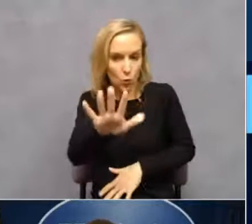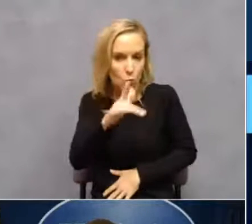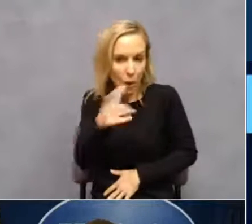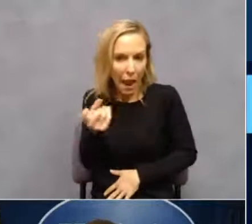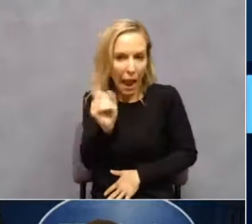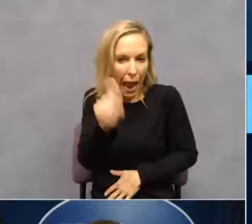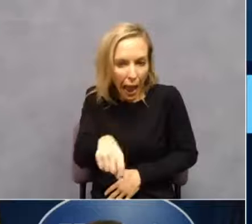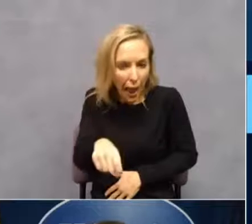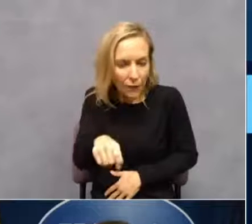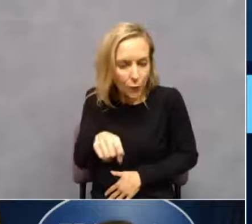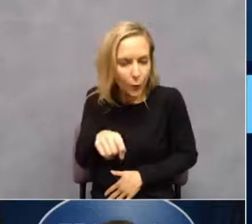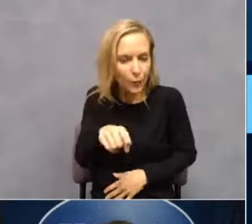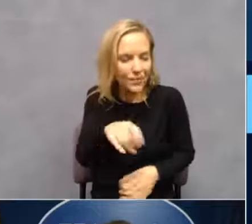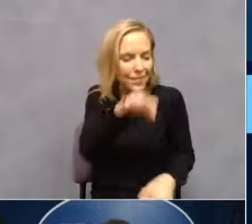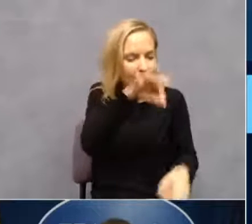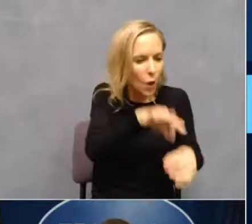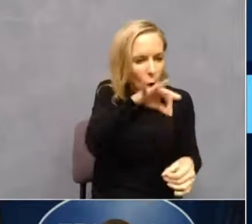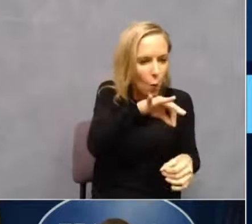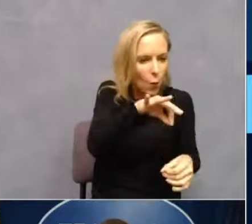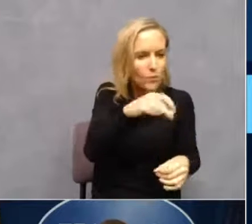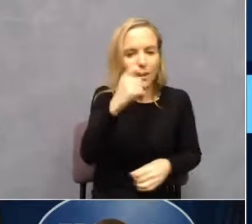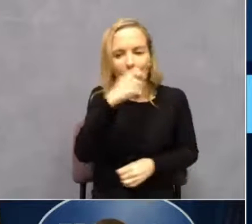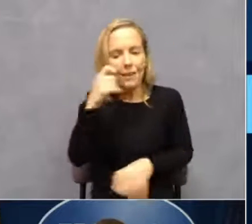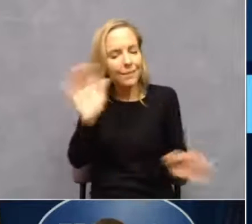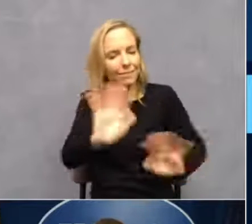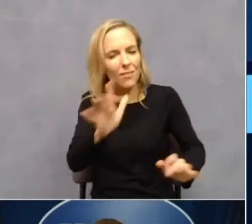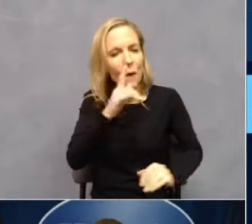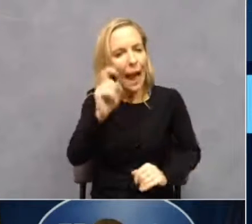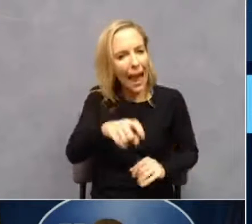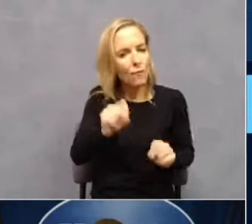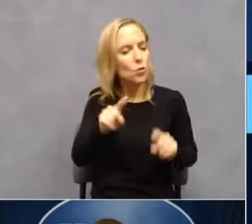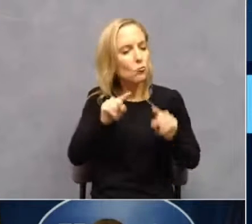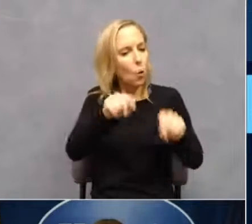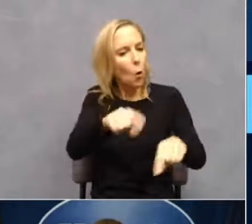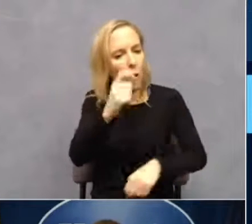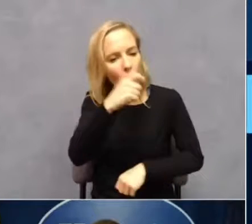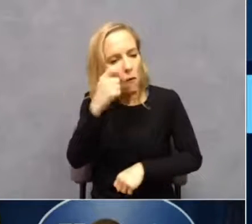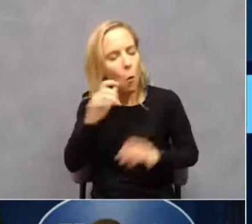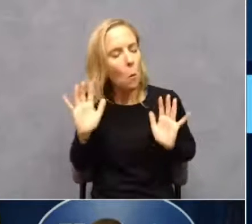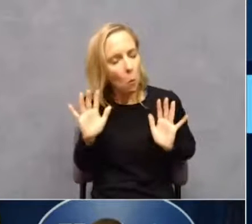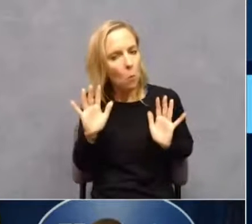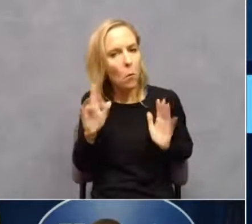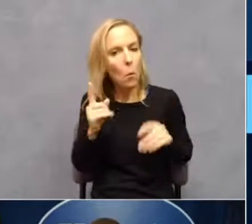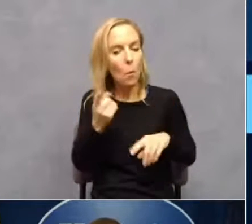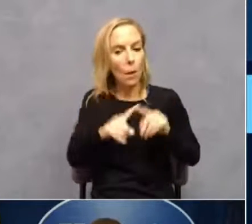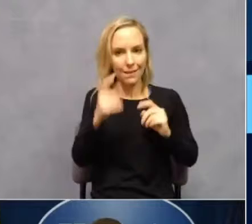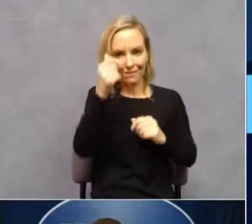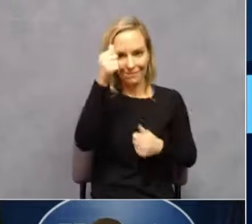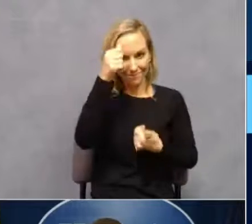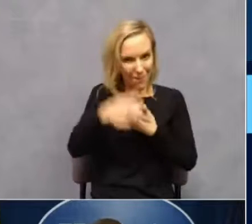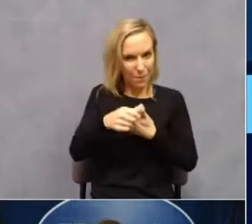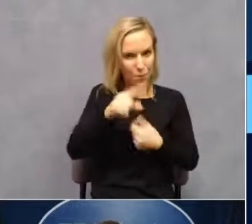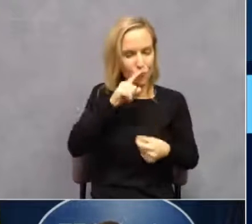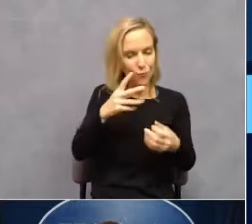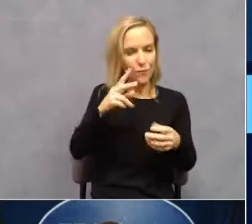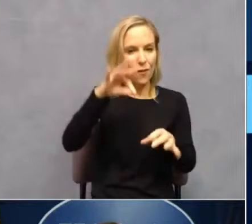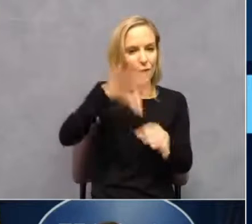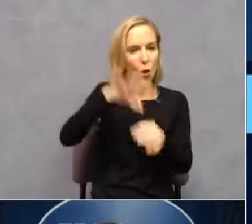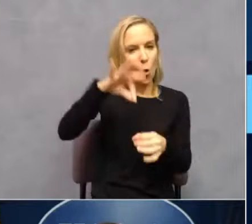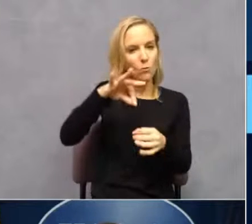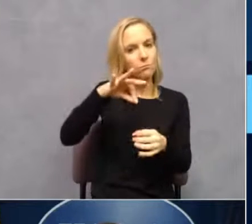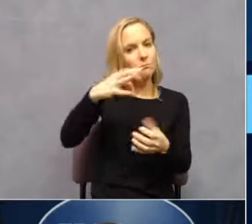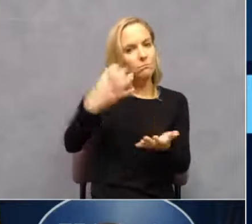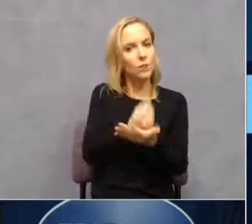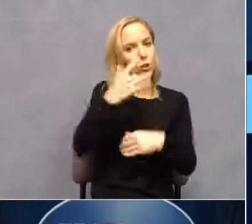to cast your ballot to get the COVID test, but we need everybody to vote early this week at low-density times. We don't need